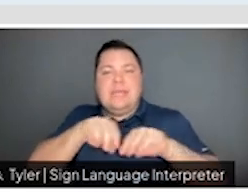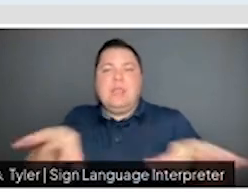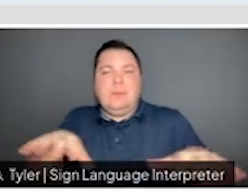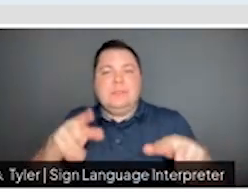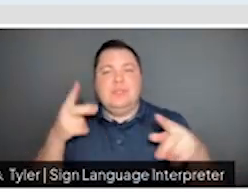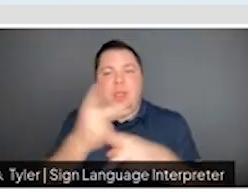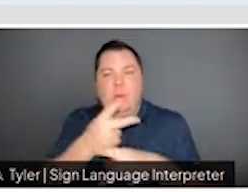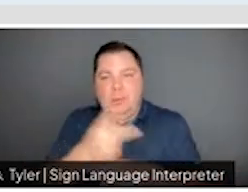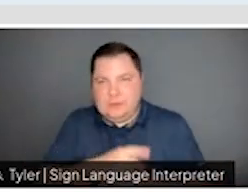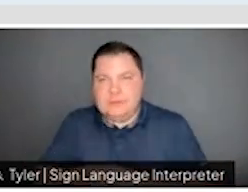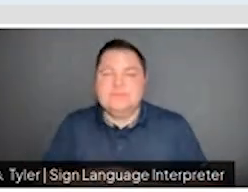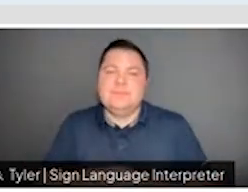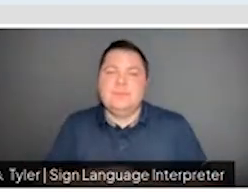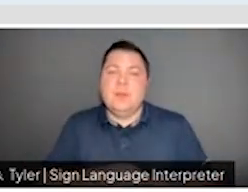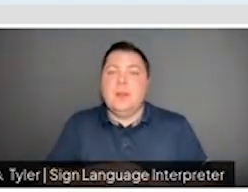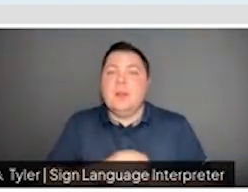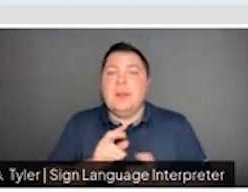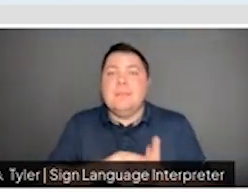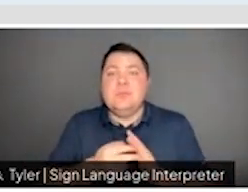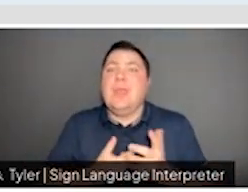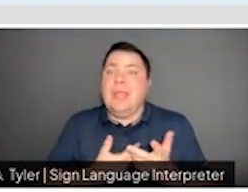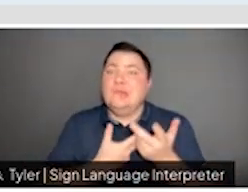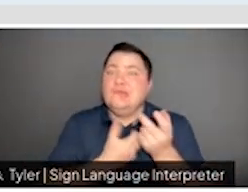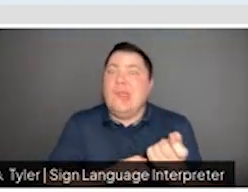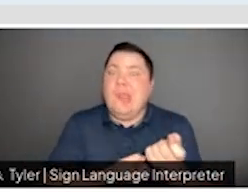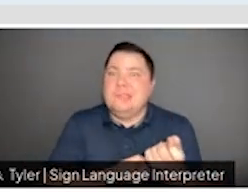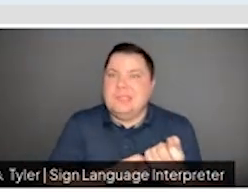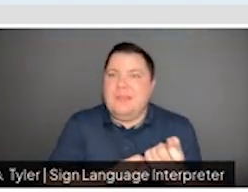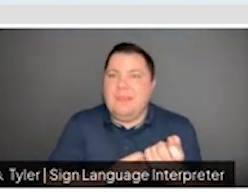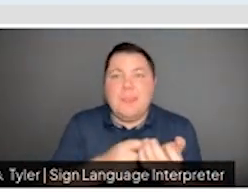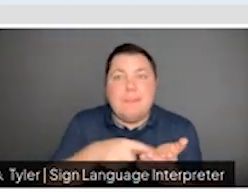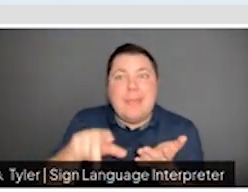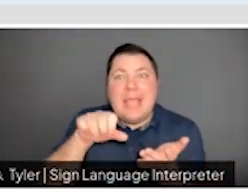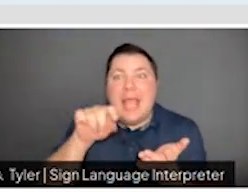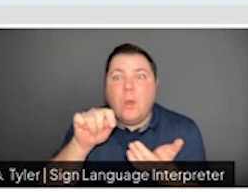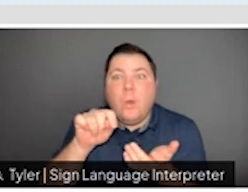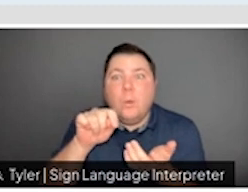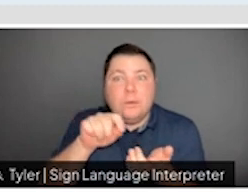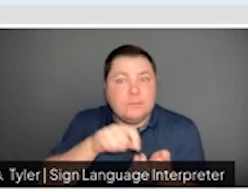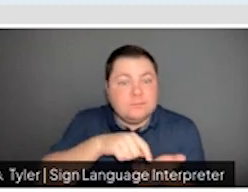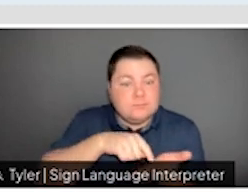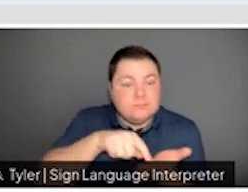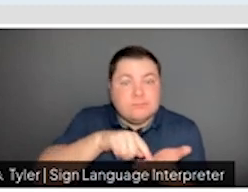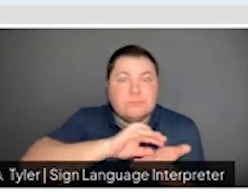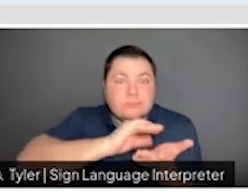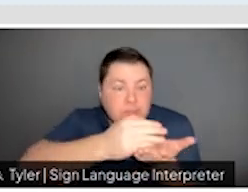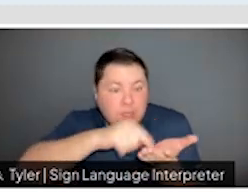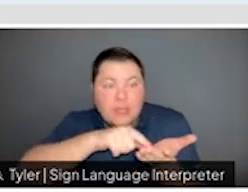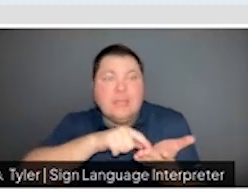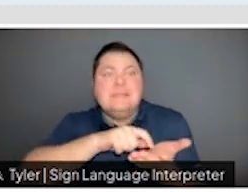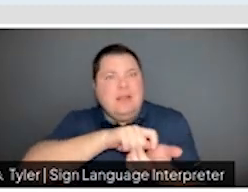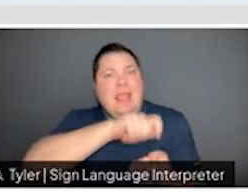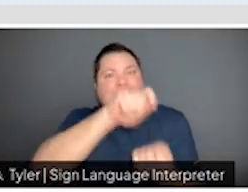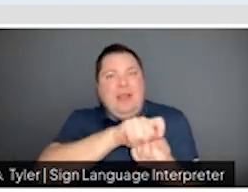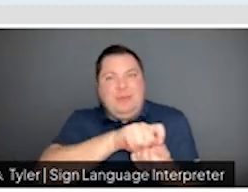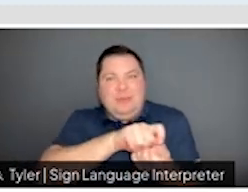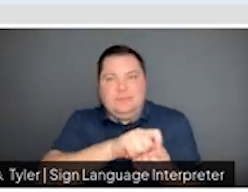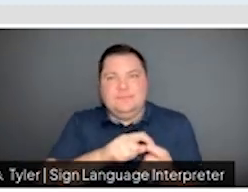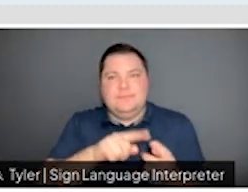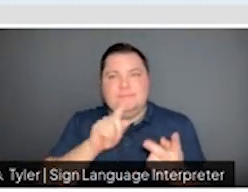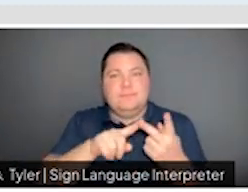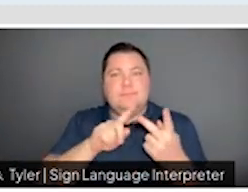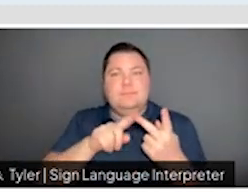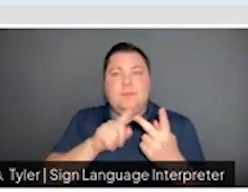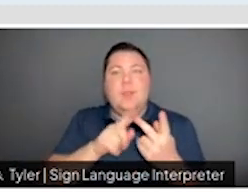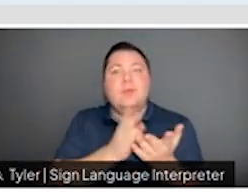that way, you can have the full confidence that the payout amounts are indeed accurate. We also wanted it to be transparent. The tool